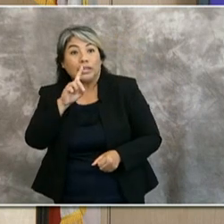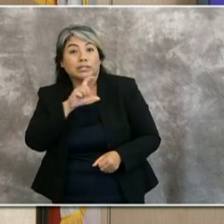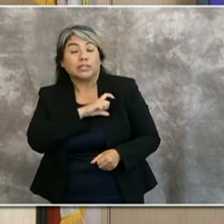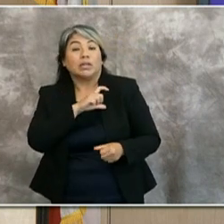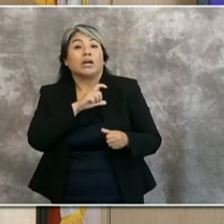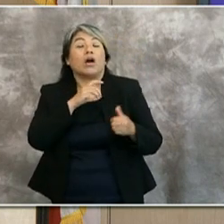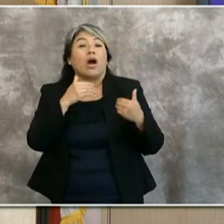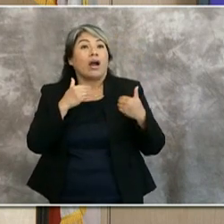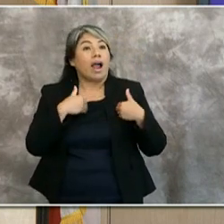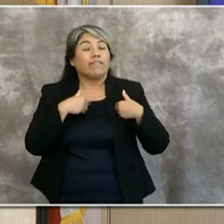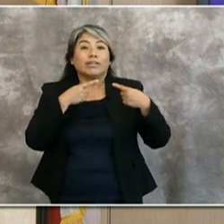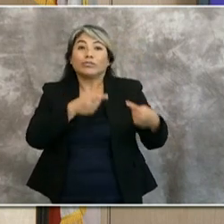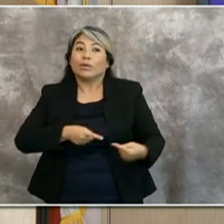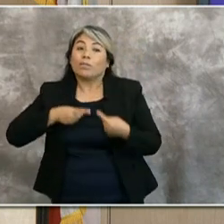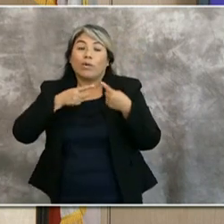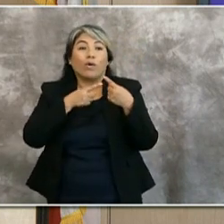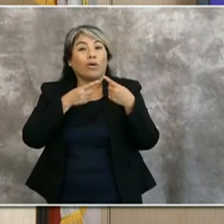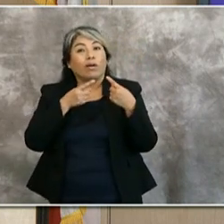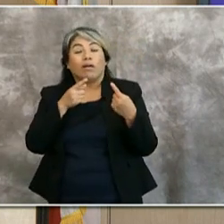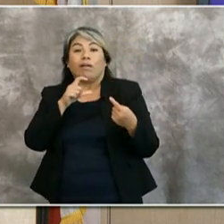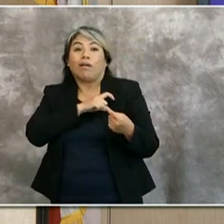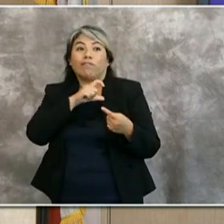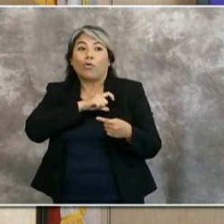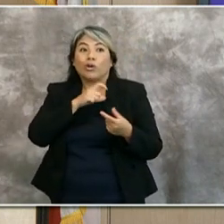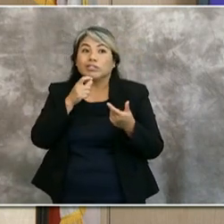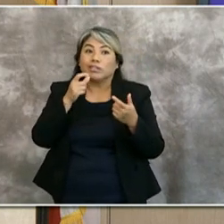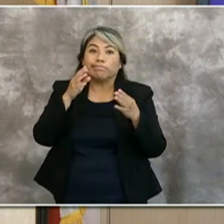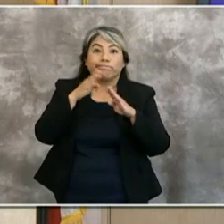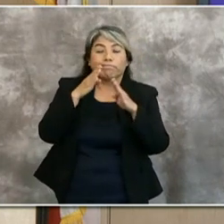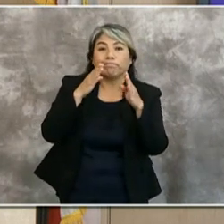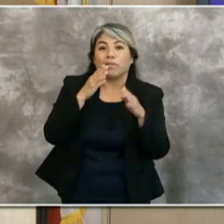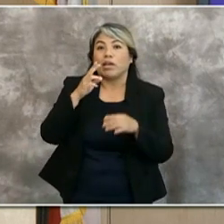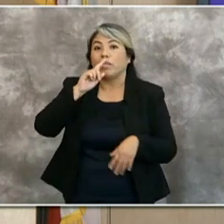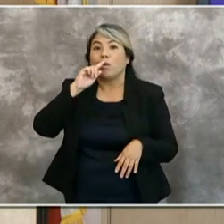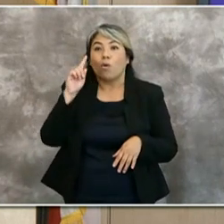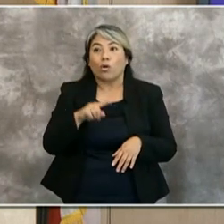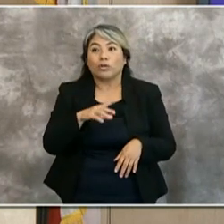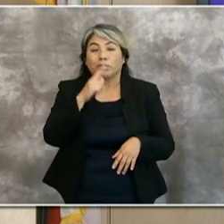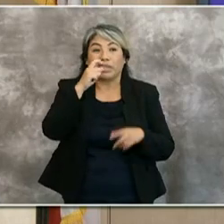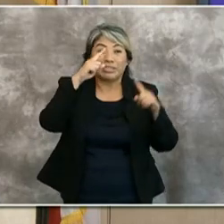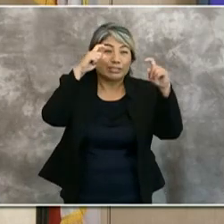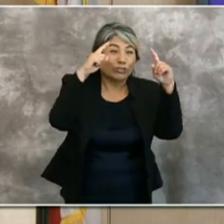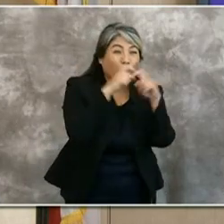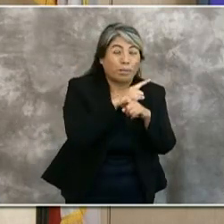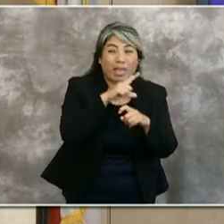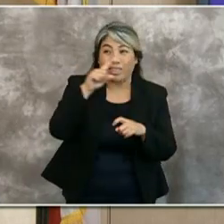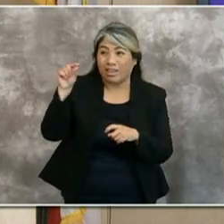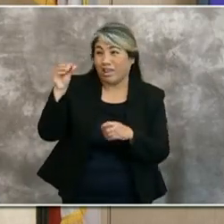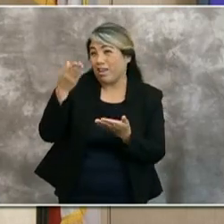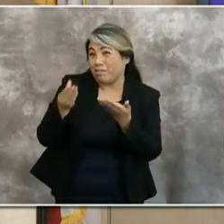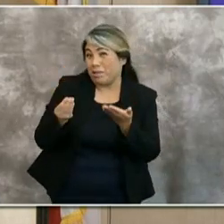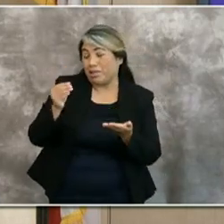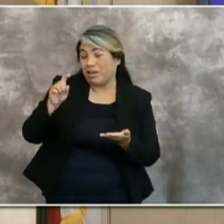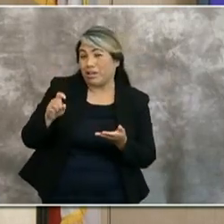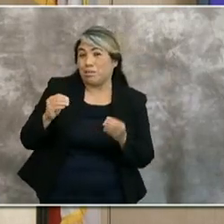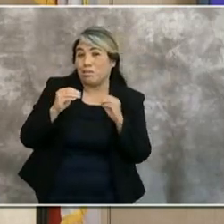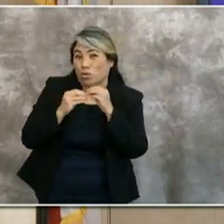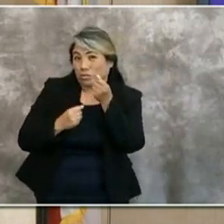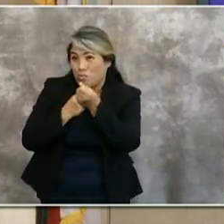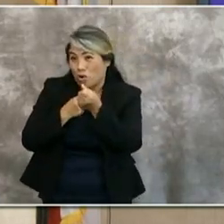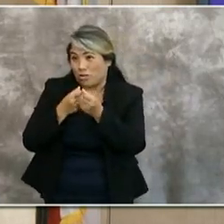trouble enforcing the health orders because of the complexity and they need additional support? Okay, Supervisor Fletcher.